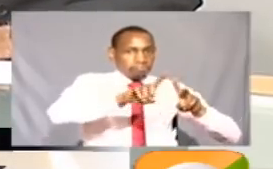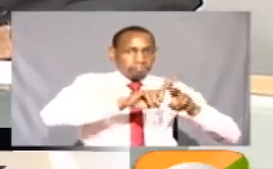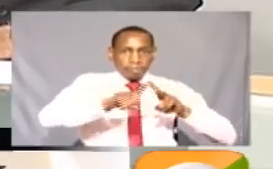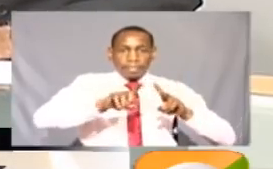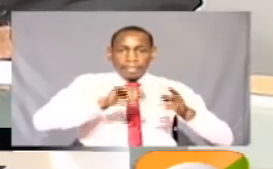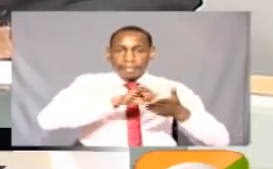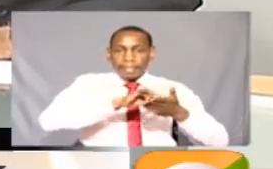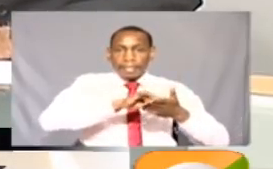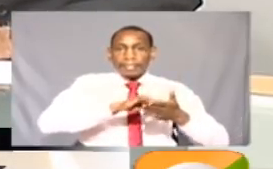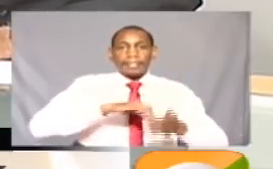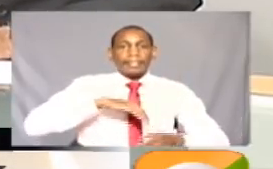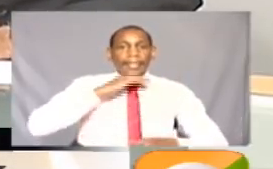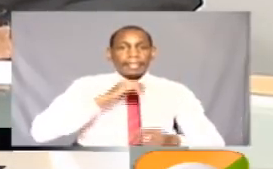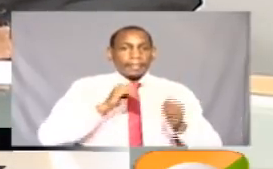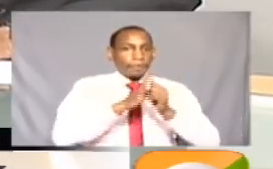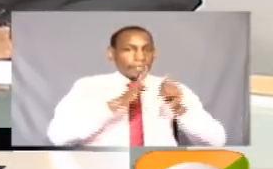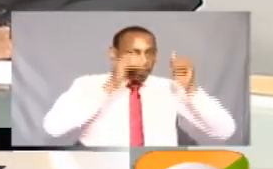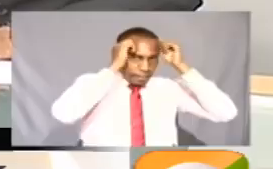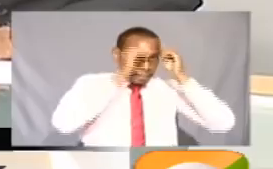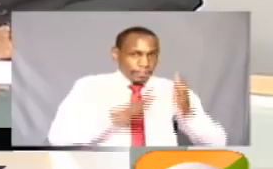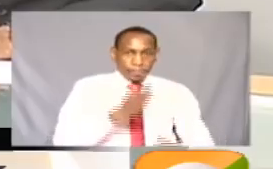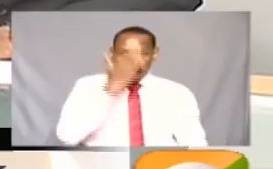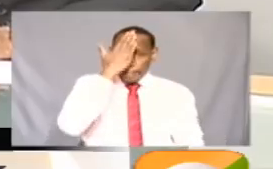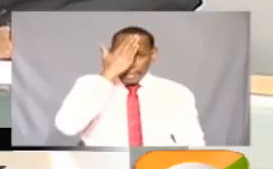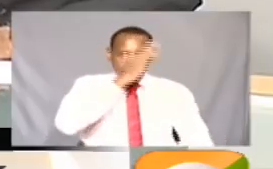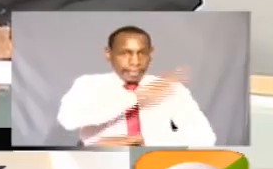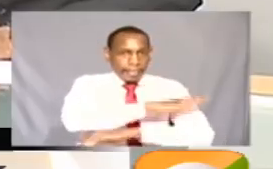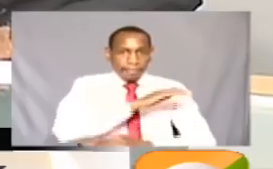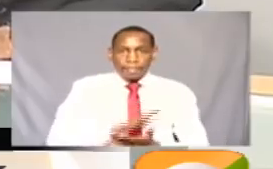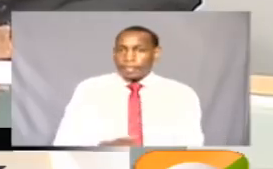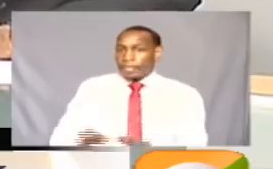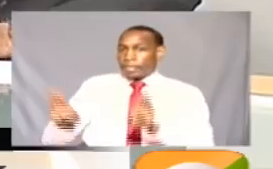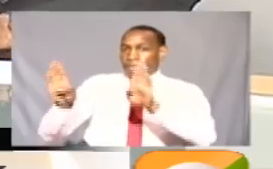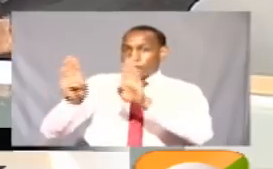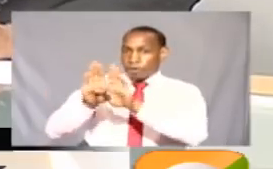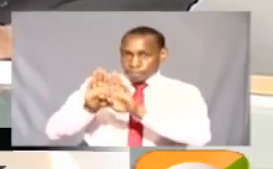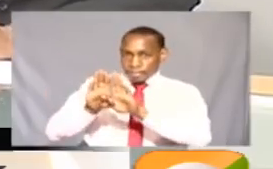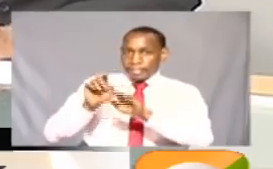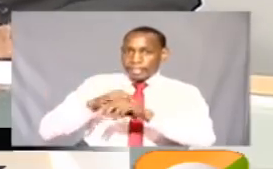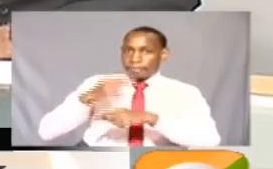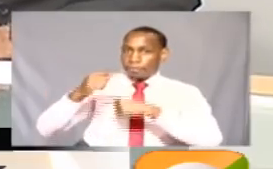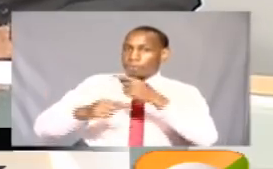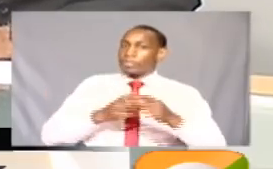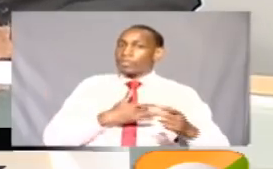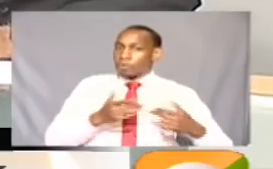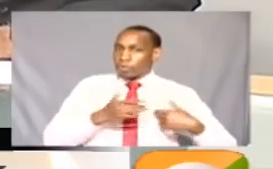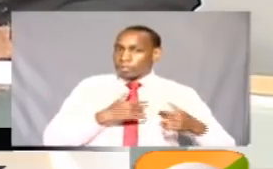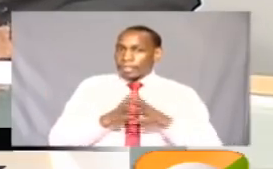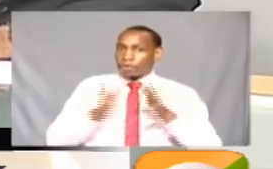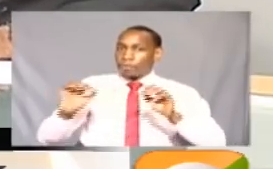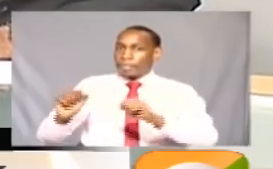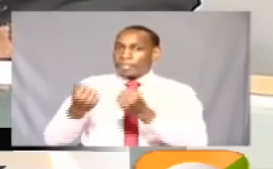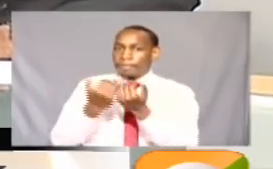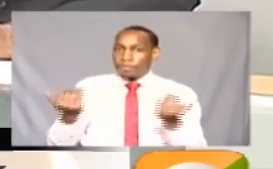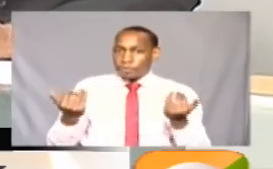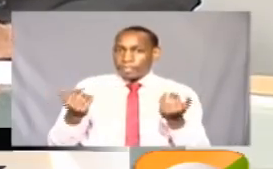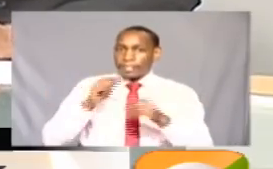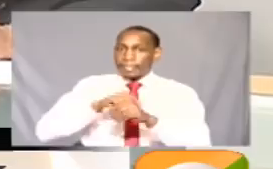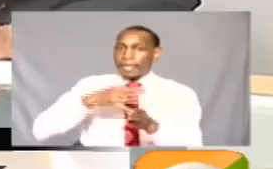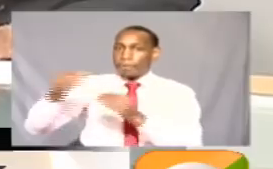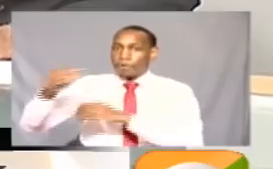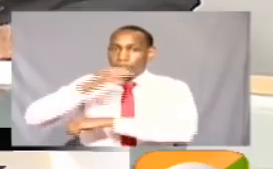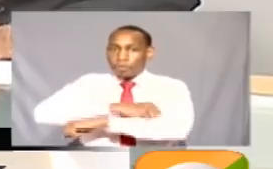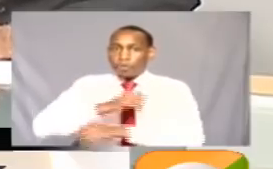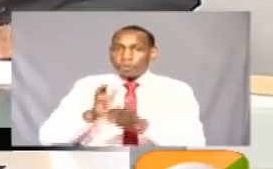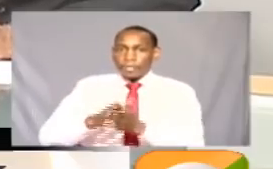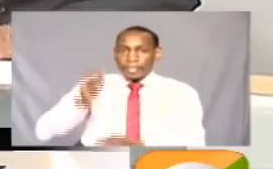death of 14 pupils on Monday evening. The closure comes amidst heightened concerns for the safety of children in schools, with